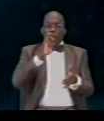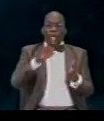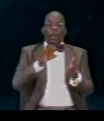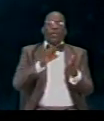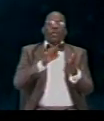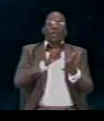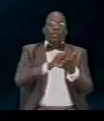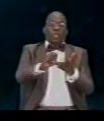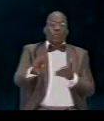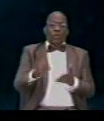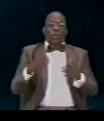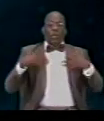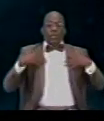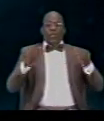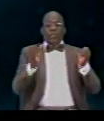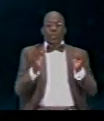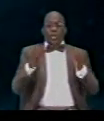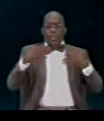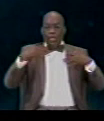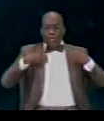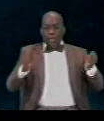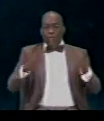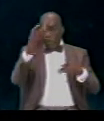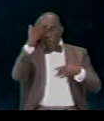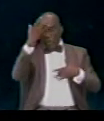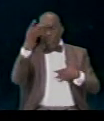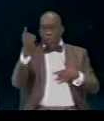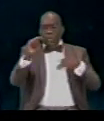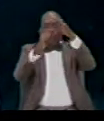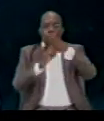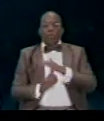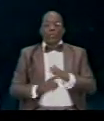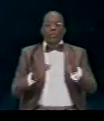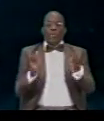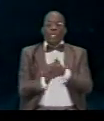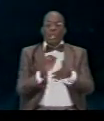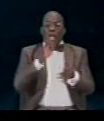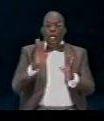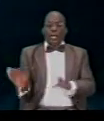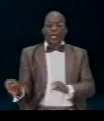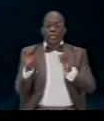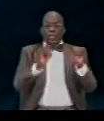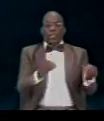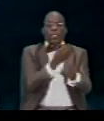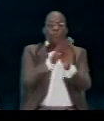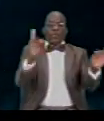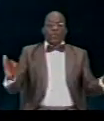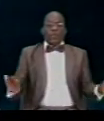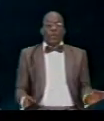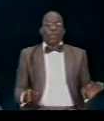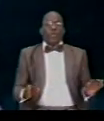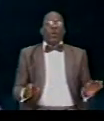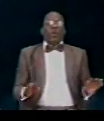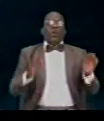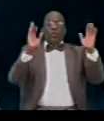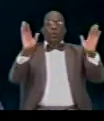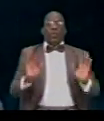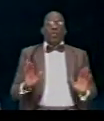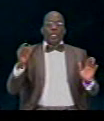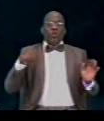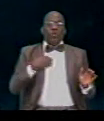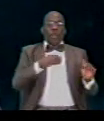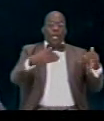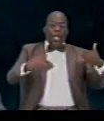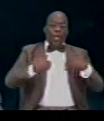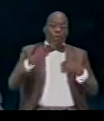the sick that have been healed, the oppressed that have been set free, signs and wonders we have heard of, we have seen, we